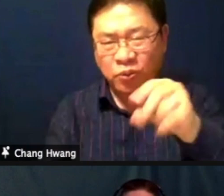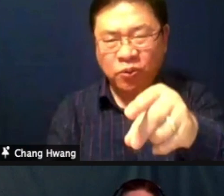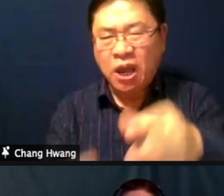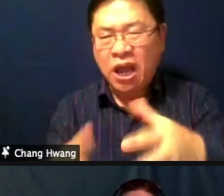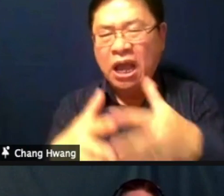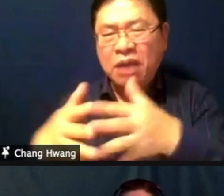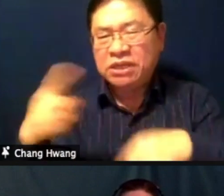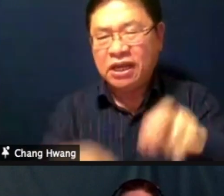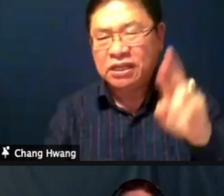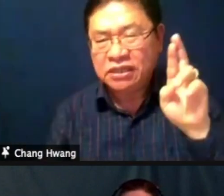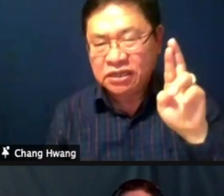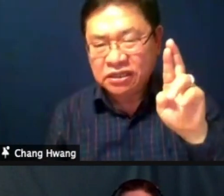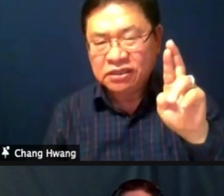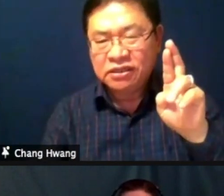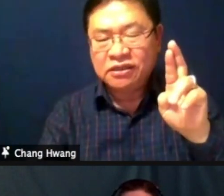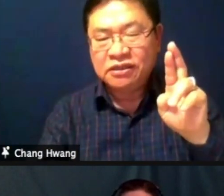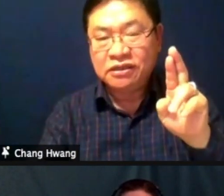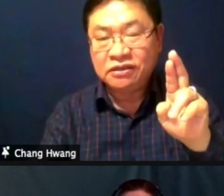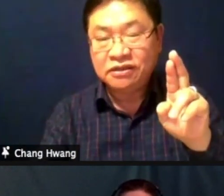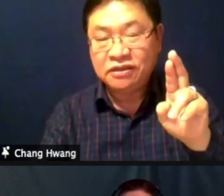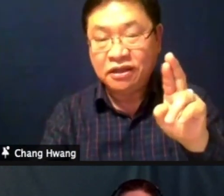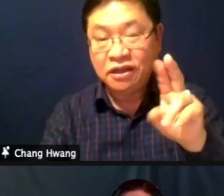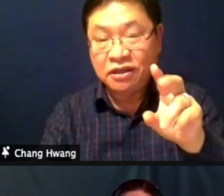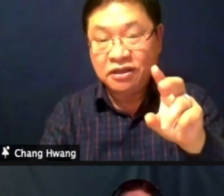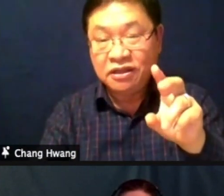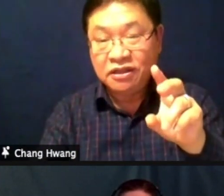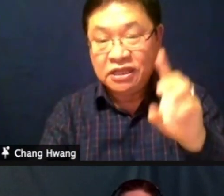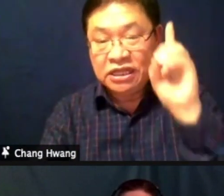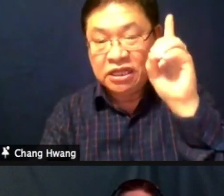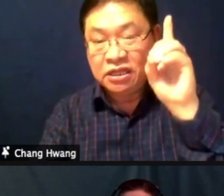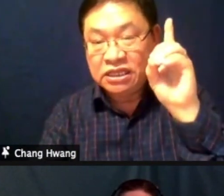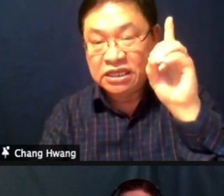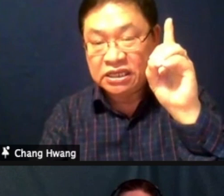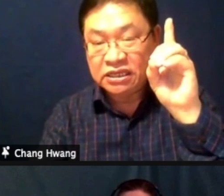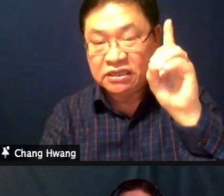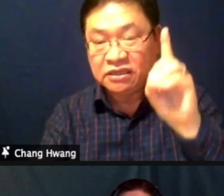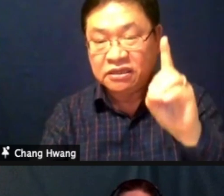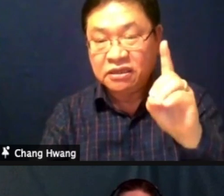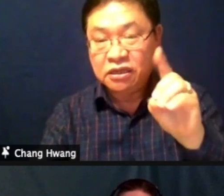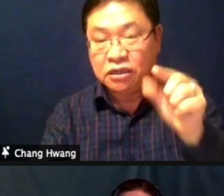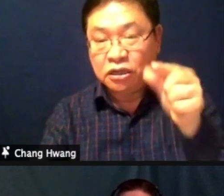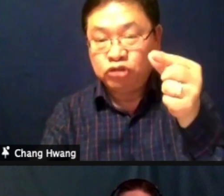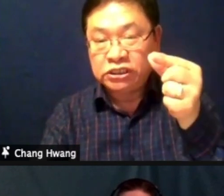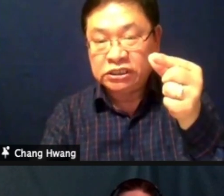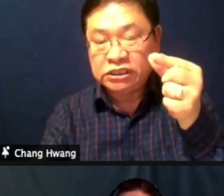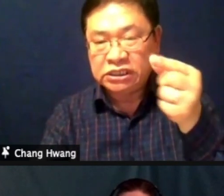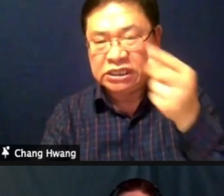And it's not Korean, it's not Japanese, it's actually the American Sign Language hand shape for R.